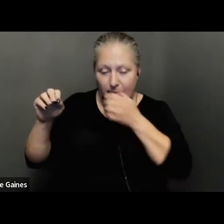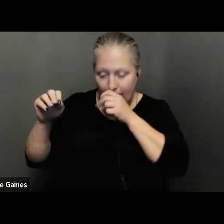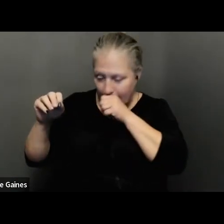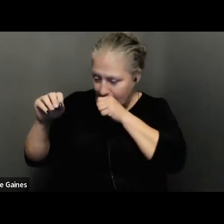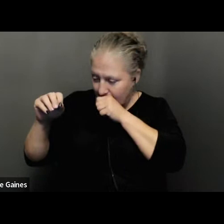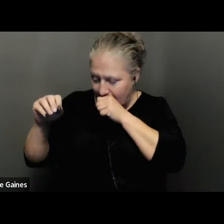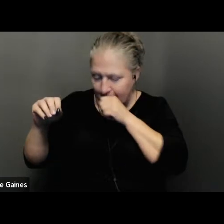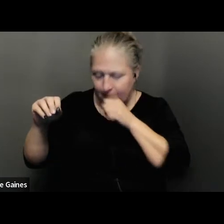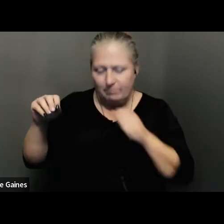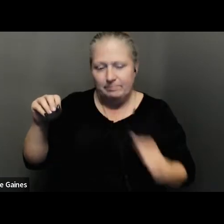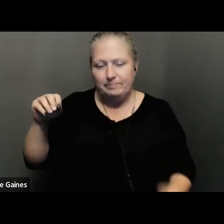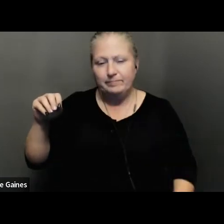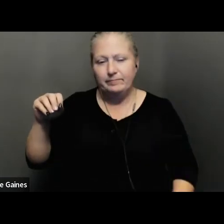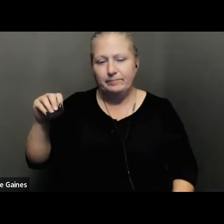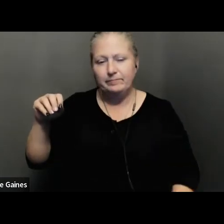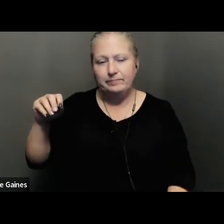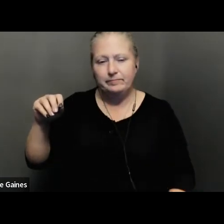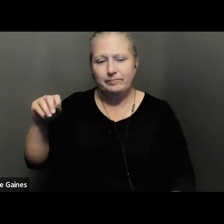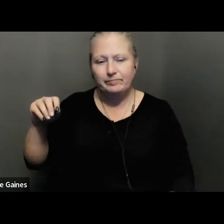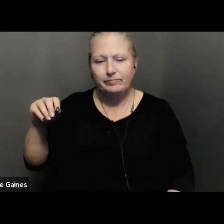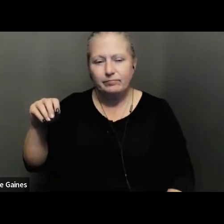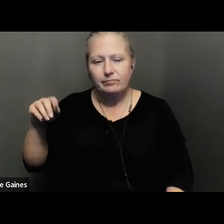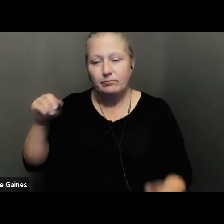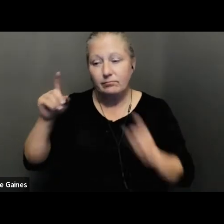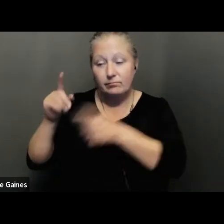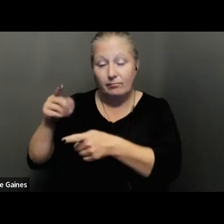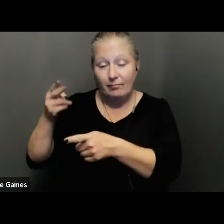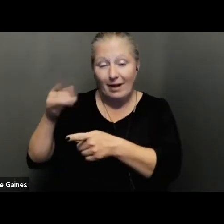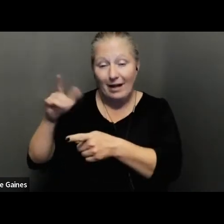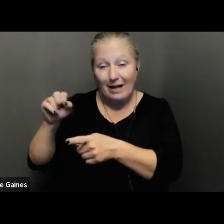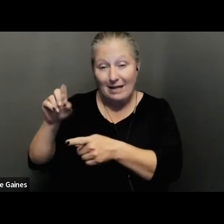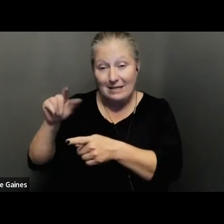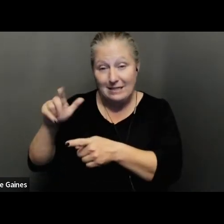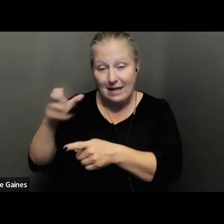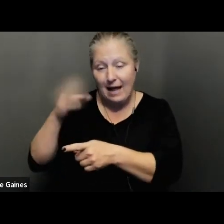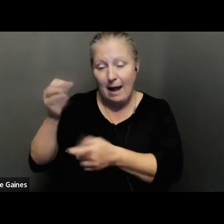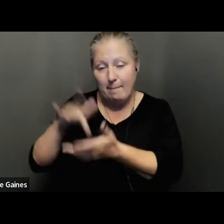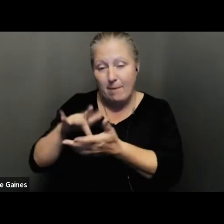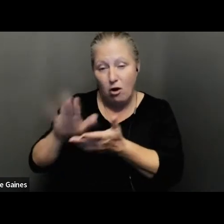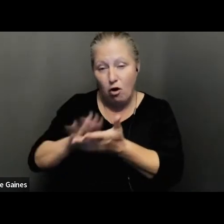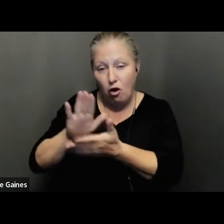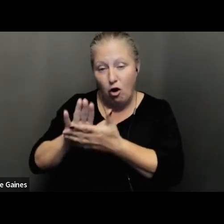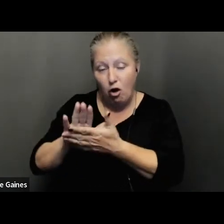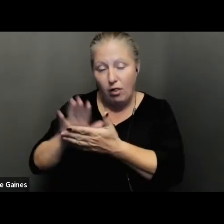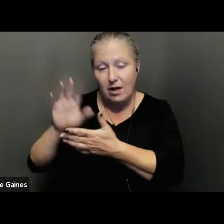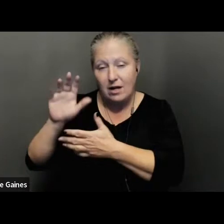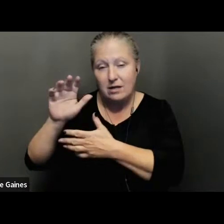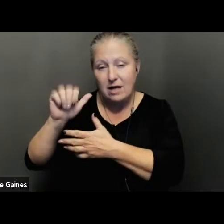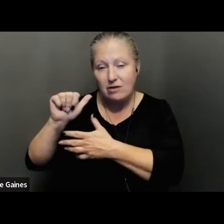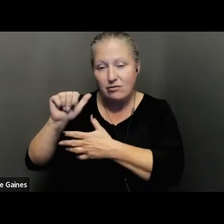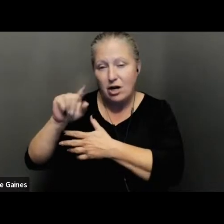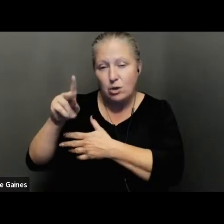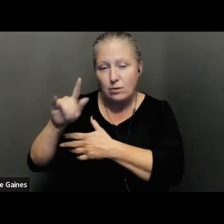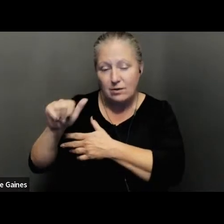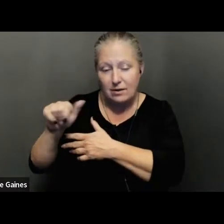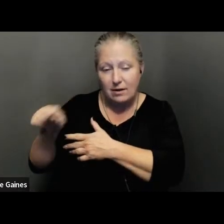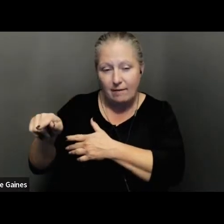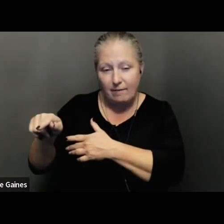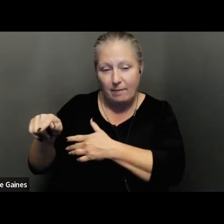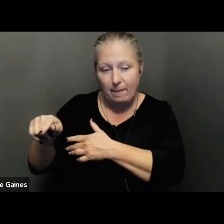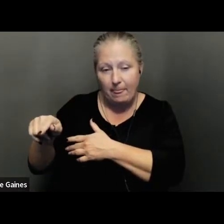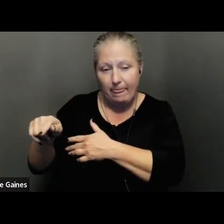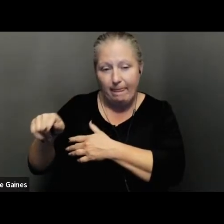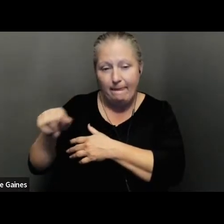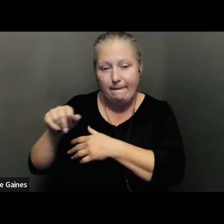I do. She'll be Hillsdale and Middle College. Lehigh. Yeah. Mhm.